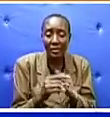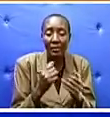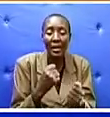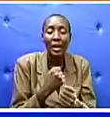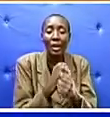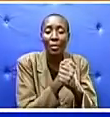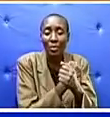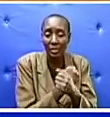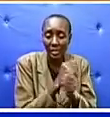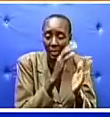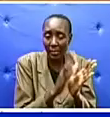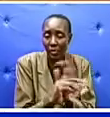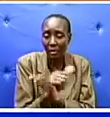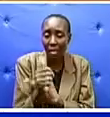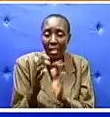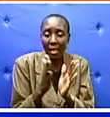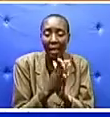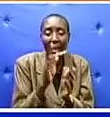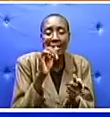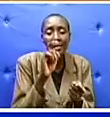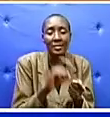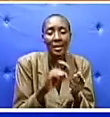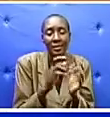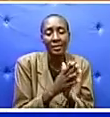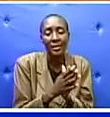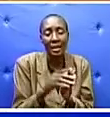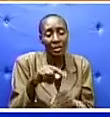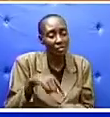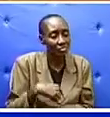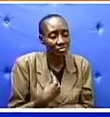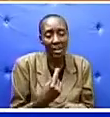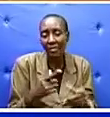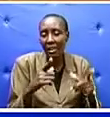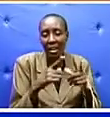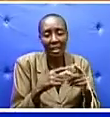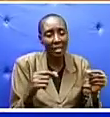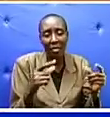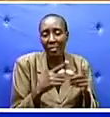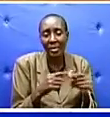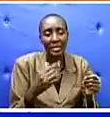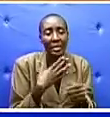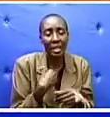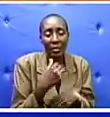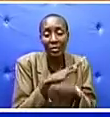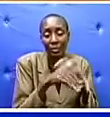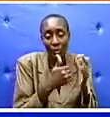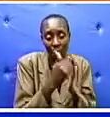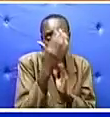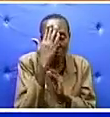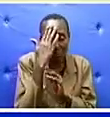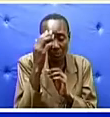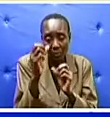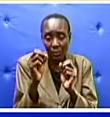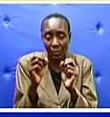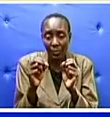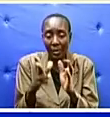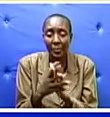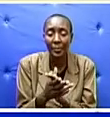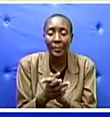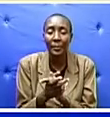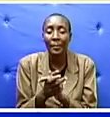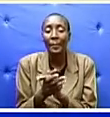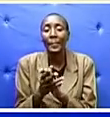person and test. I think that's the message, as per me, that's the message that should go outside there. Okay. Yeah. And if you're just looking